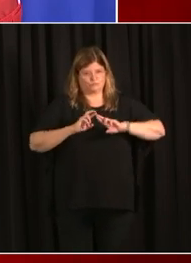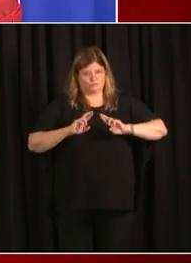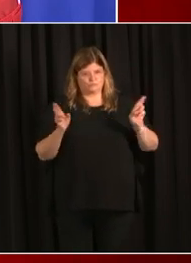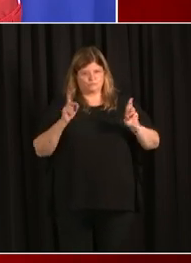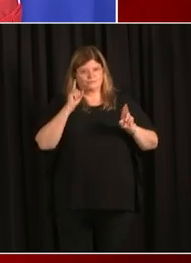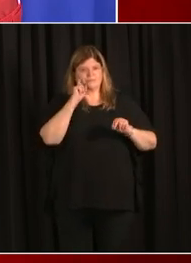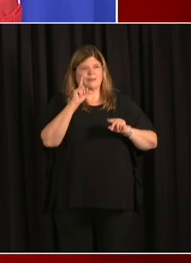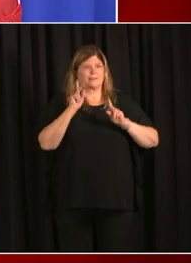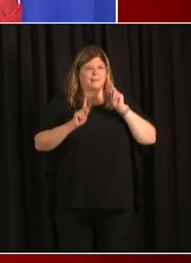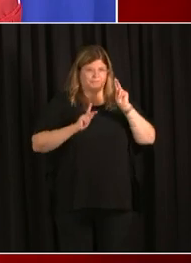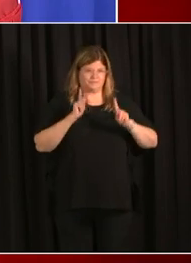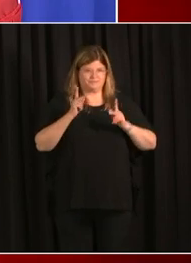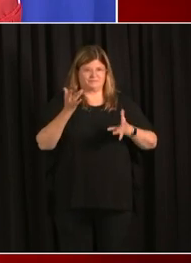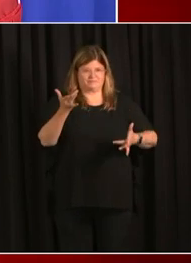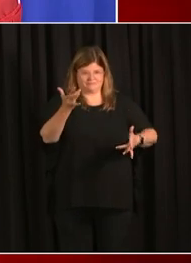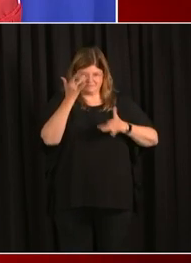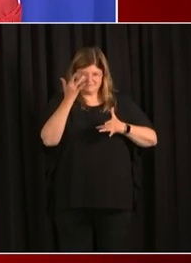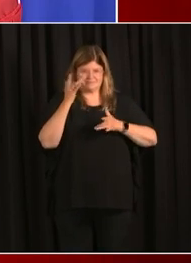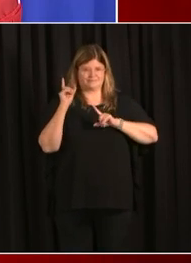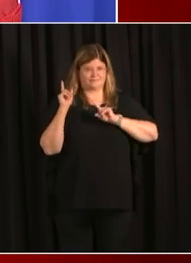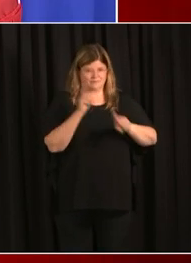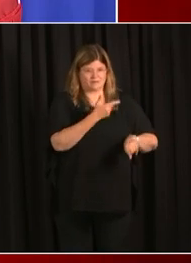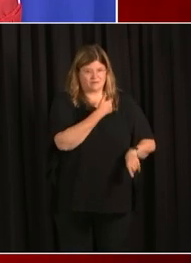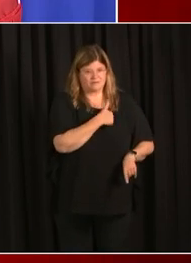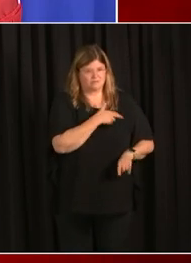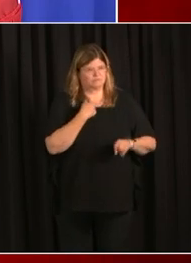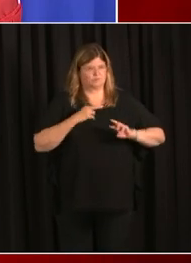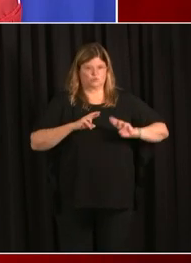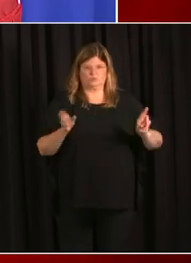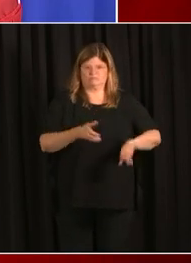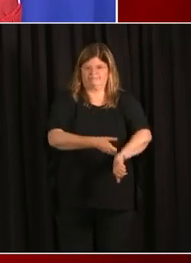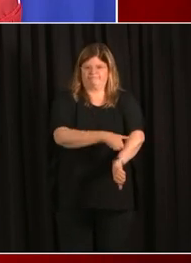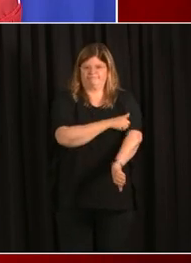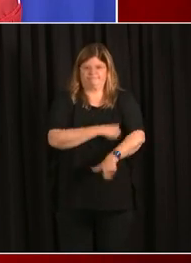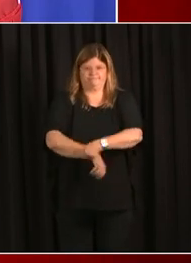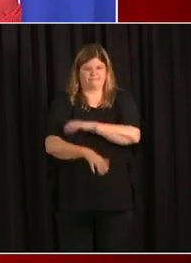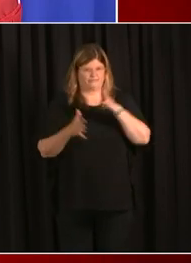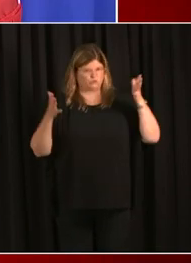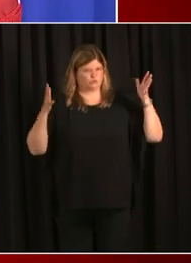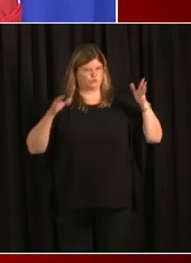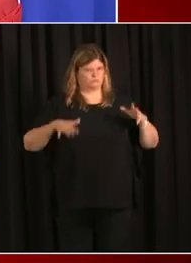people coming to the hospital. And we have done that in this city.